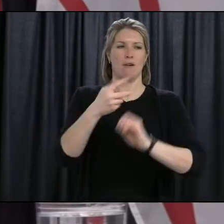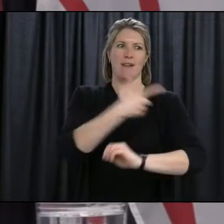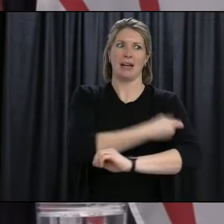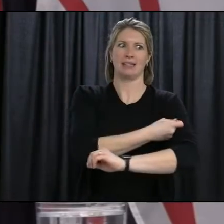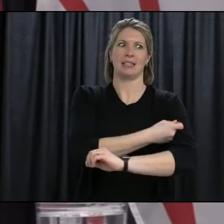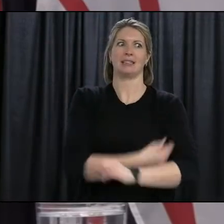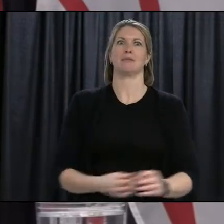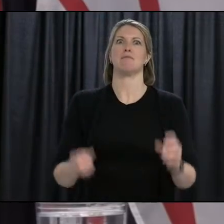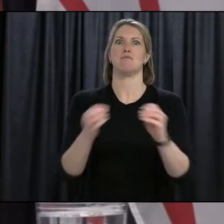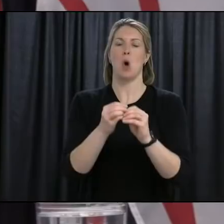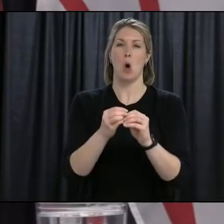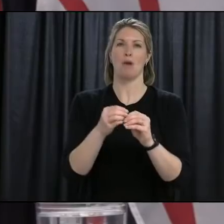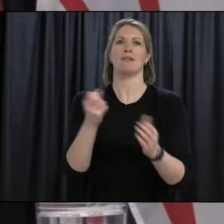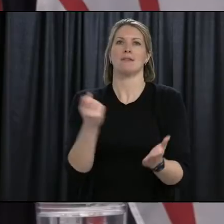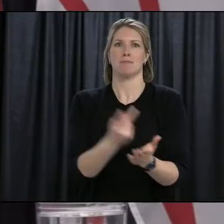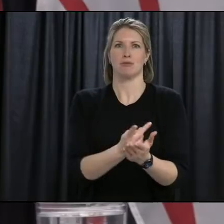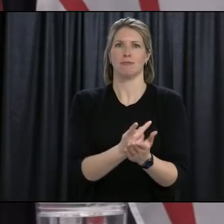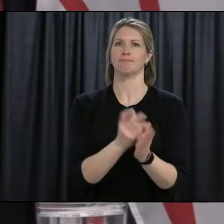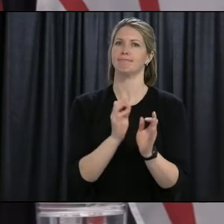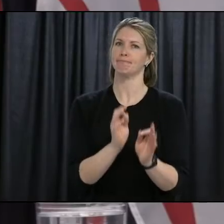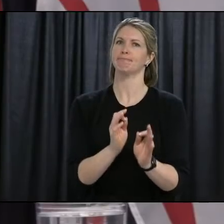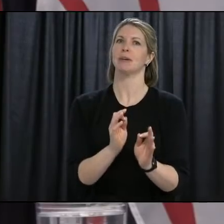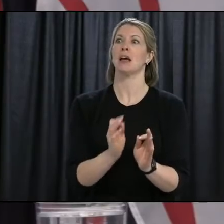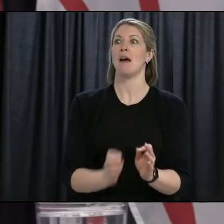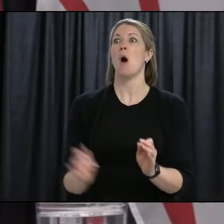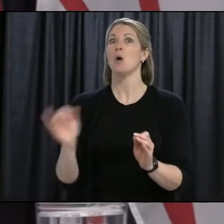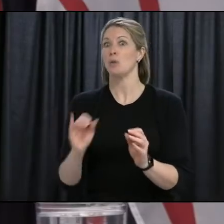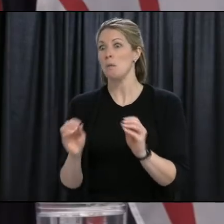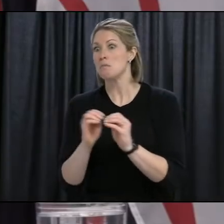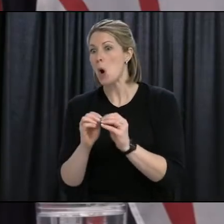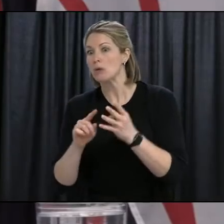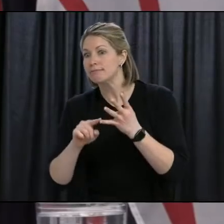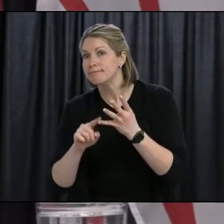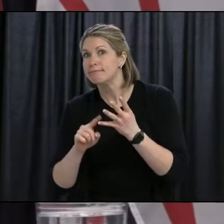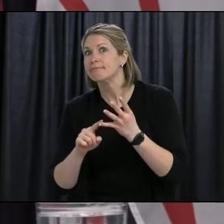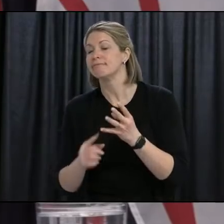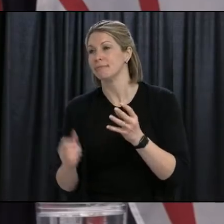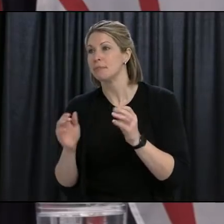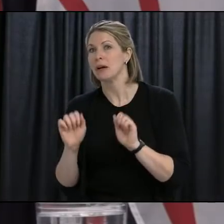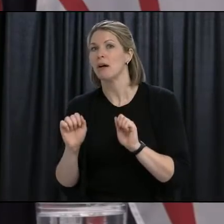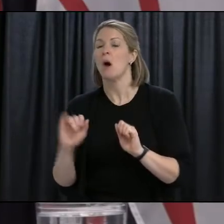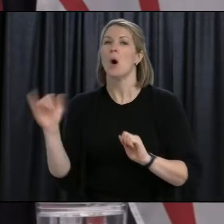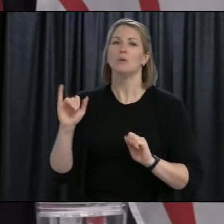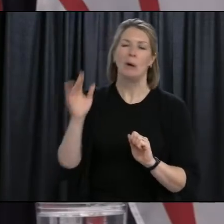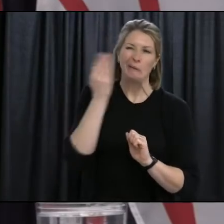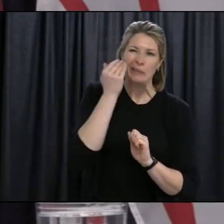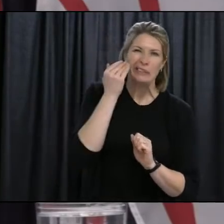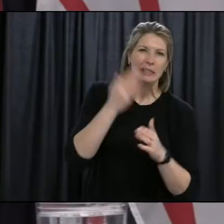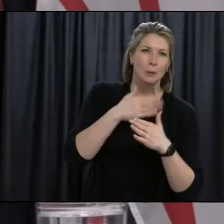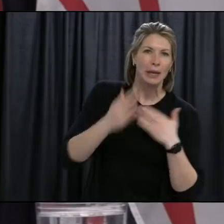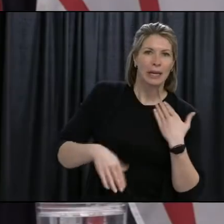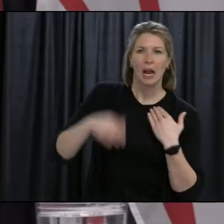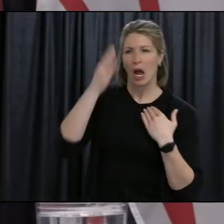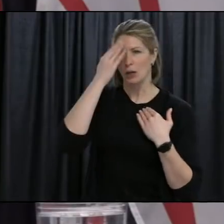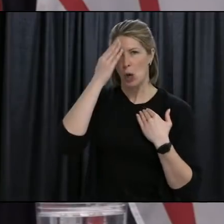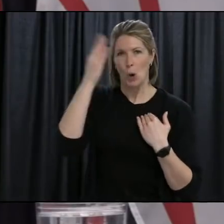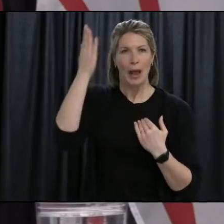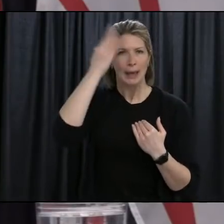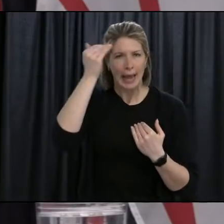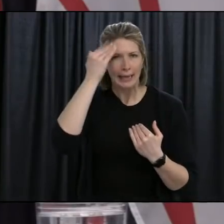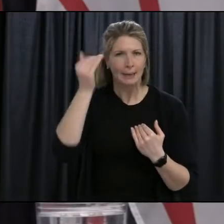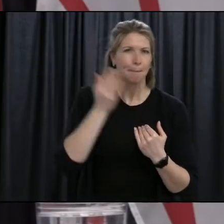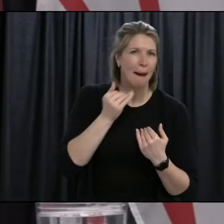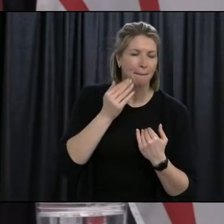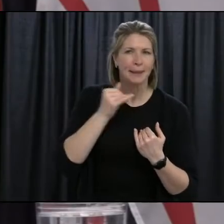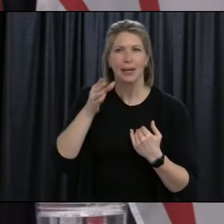I heard, and I'm sure many of you have heard, stories over the weekend of mothers and fathers and grandfathers and grandmothers, nans and pops signing